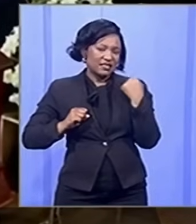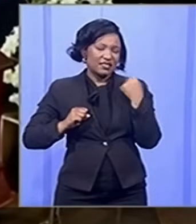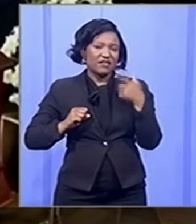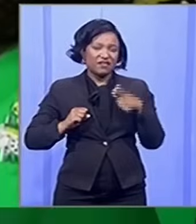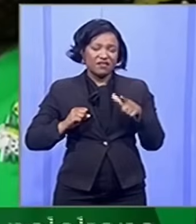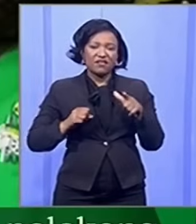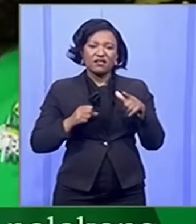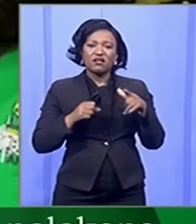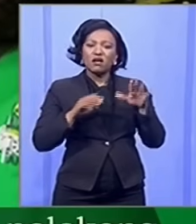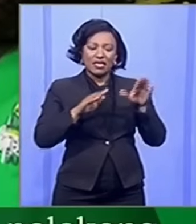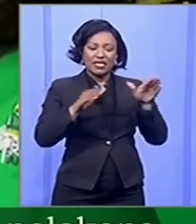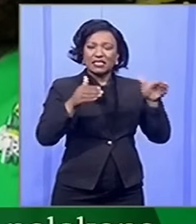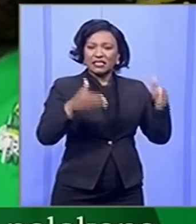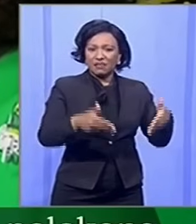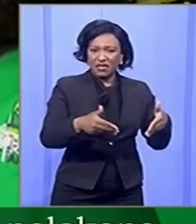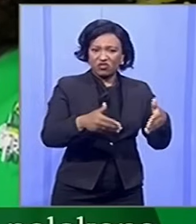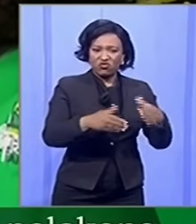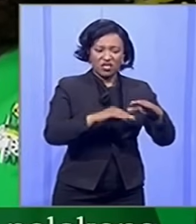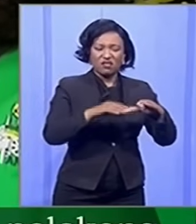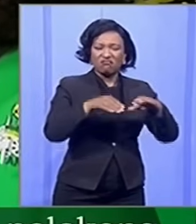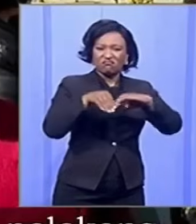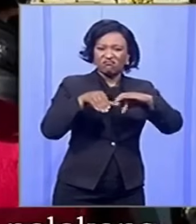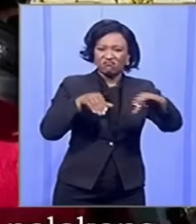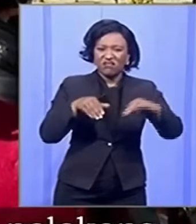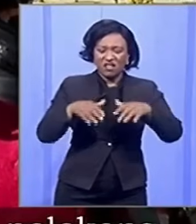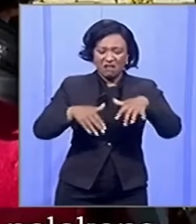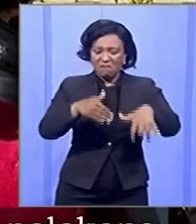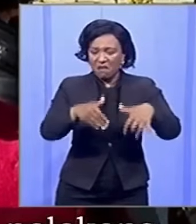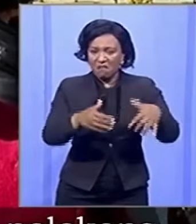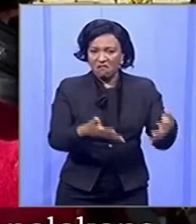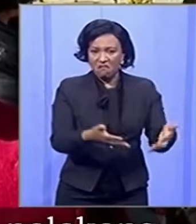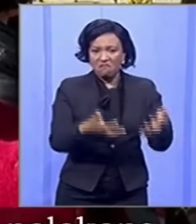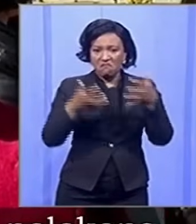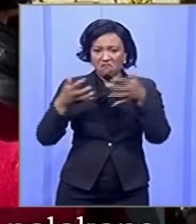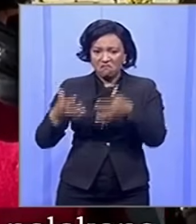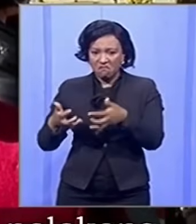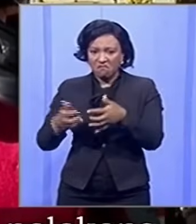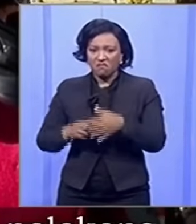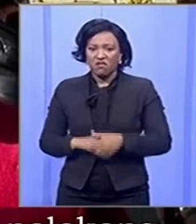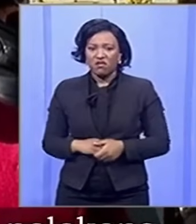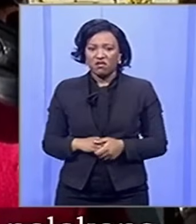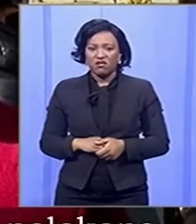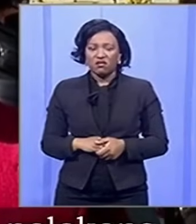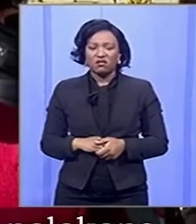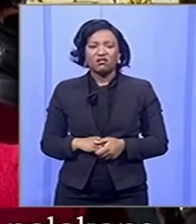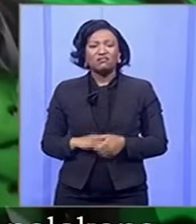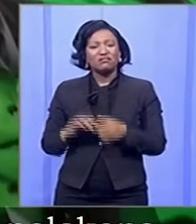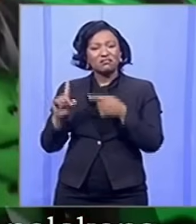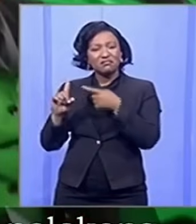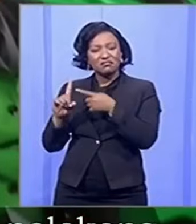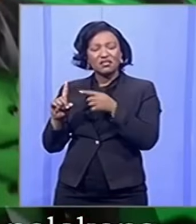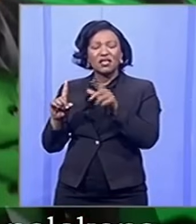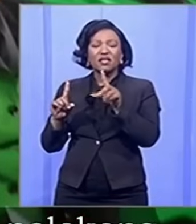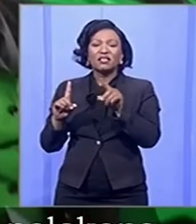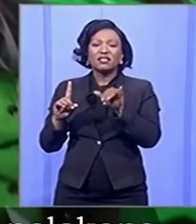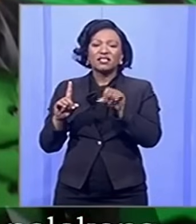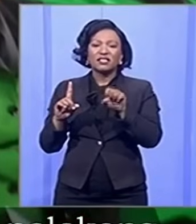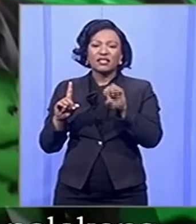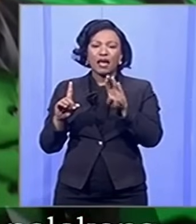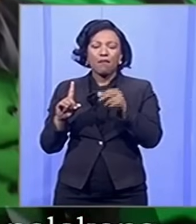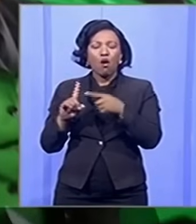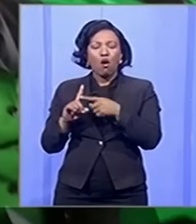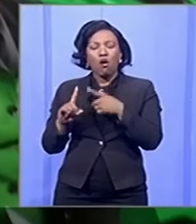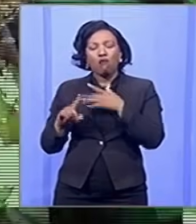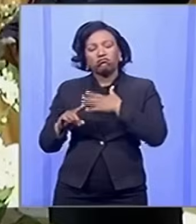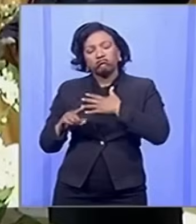Lawrence Ngqante a ipolele bošuleng bjo. We lost a soldier here. We lost someone who was very close to our hearts. She was my